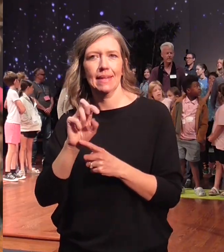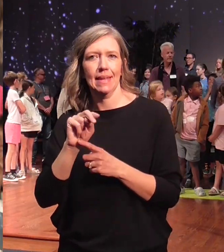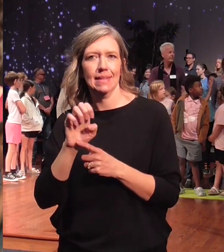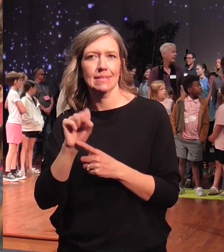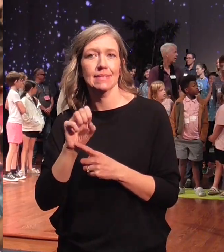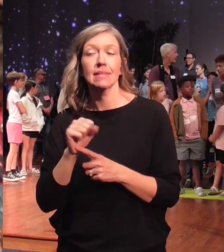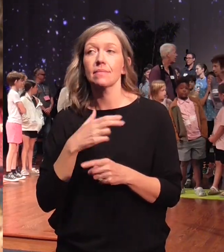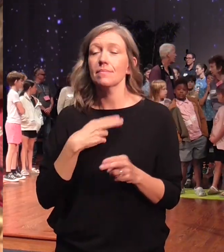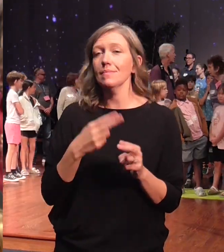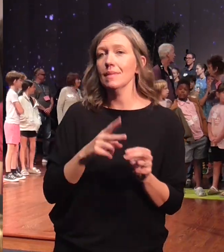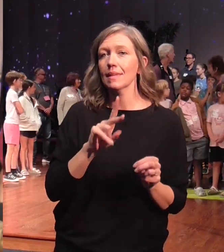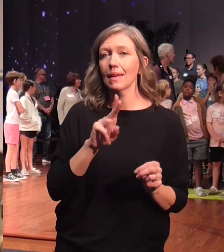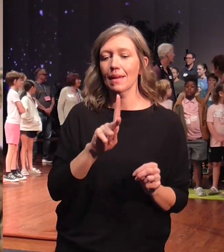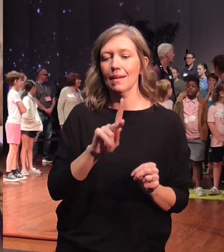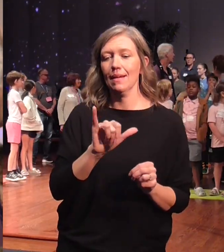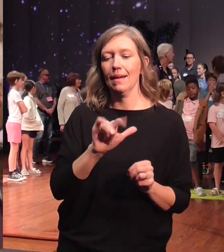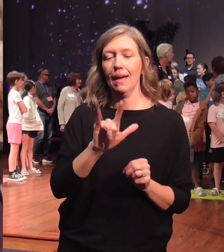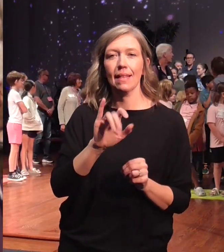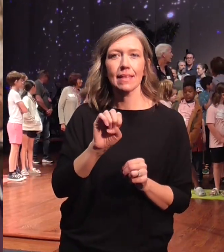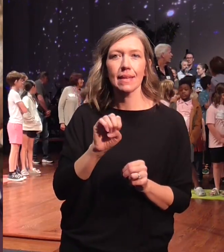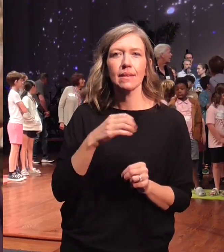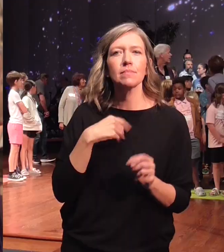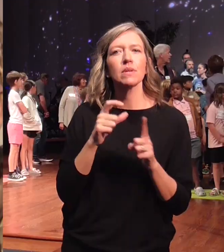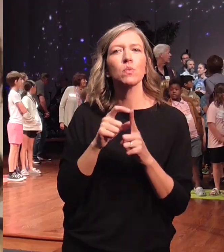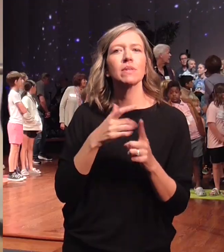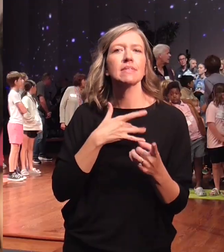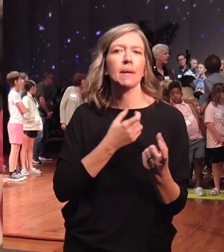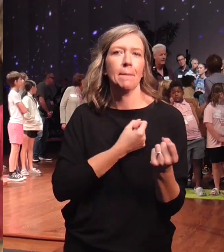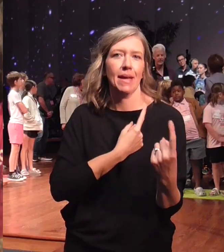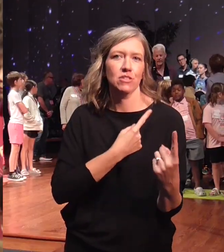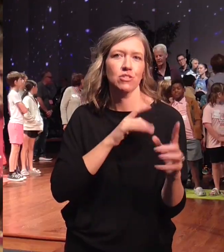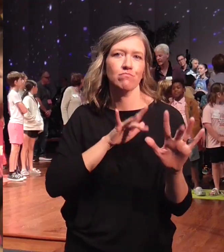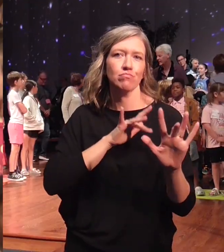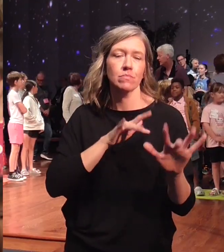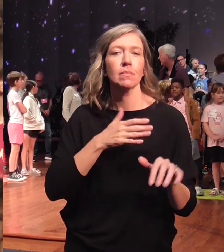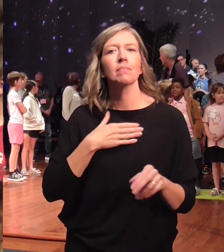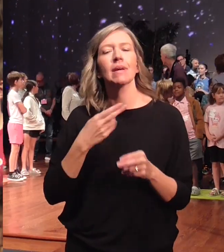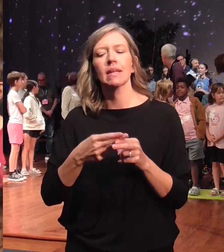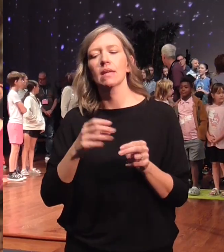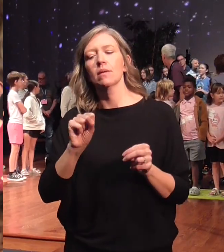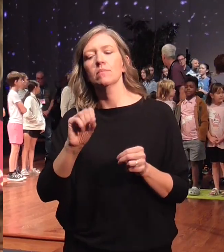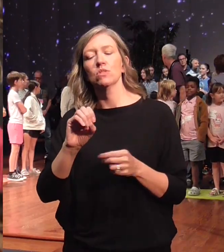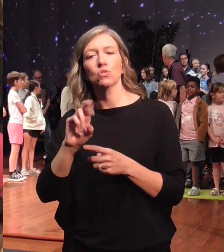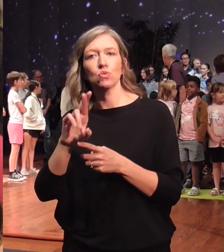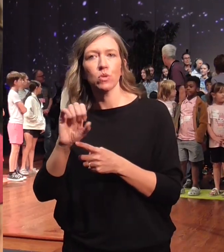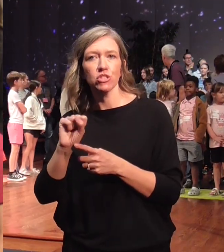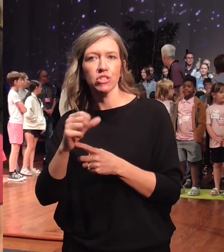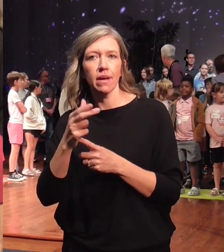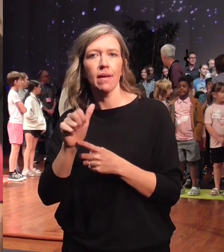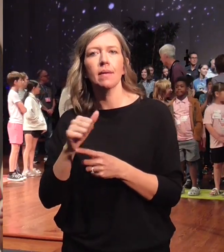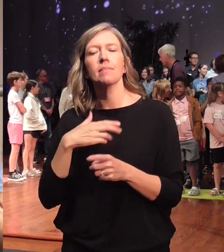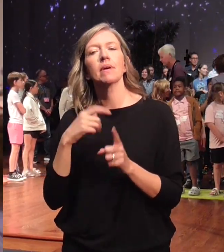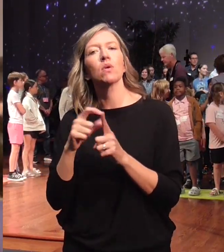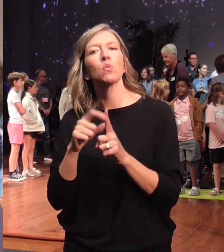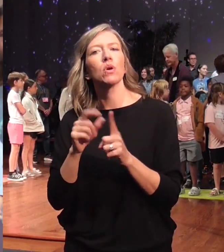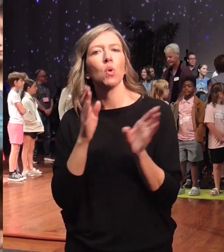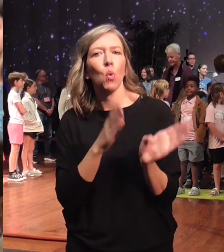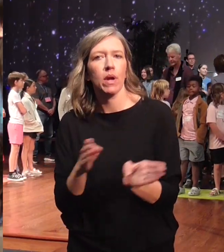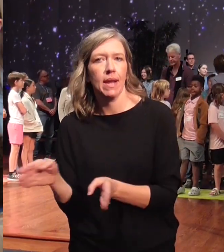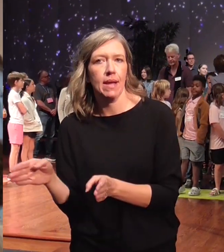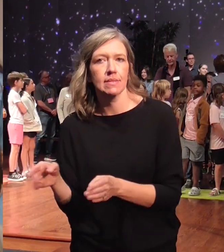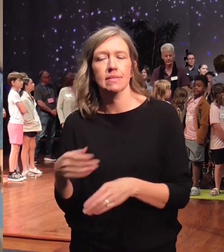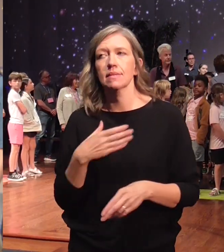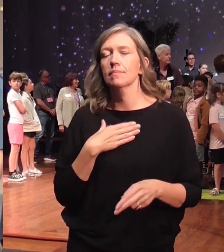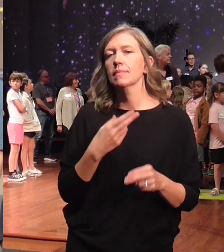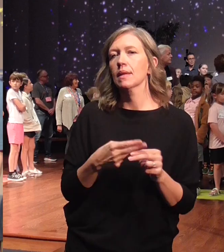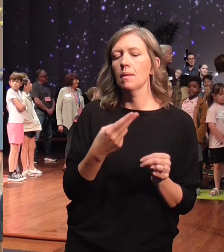name is Kylie, and my power word is compassion. My name is Sorsha, and my power word is organized. My